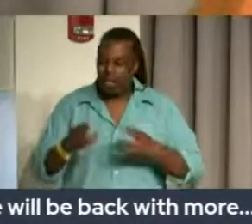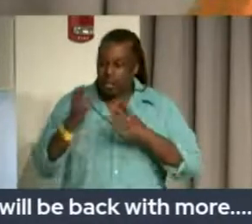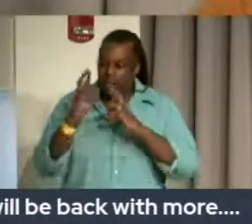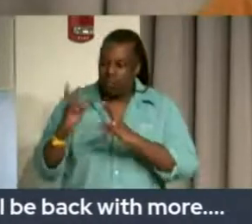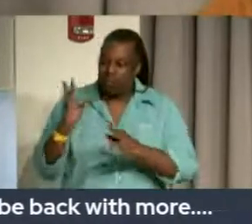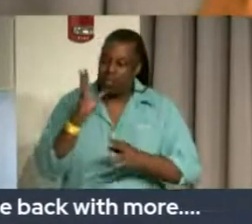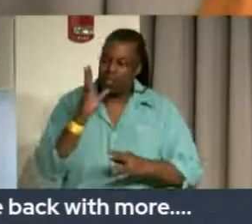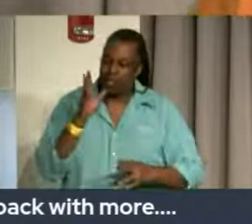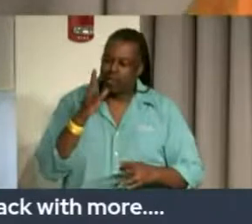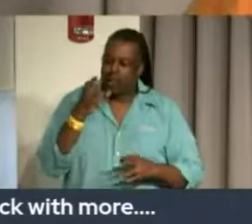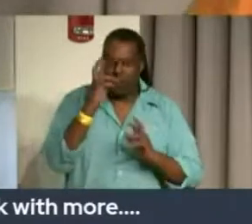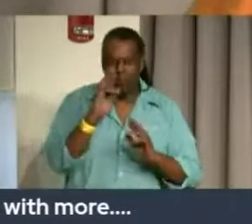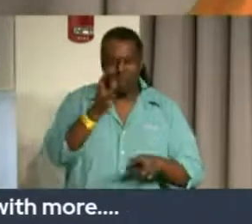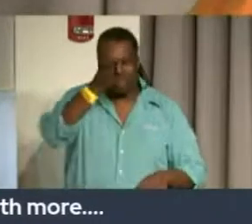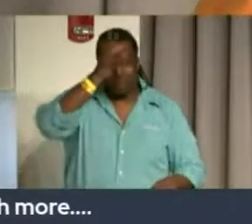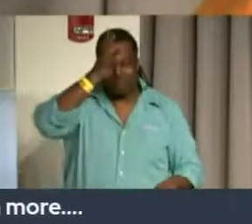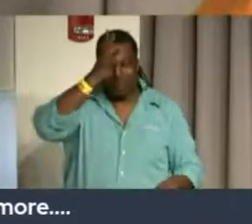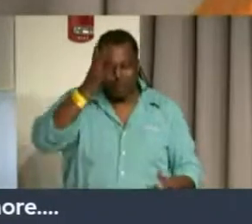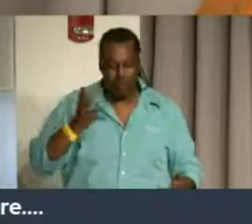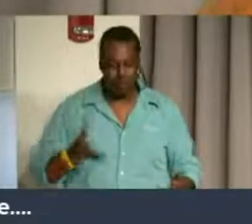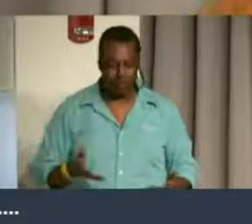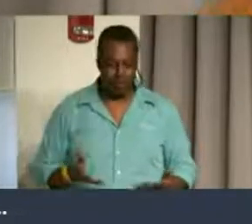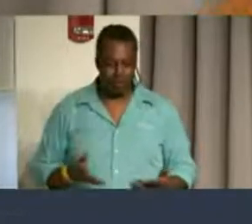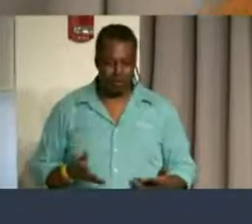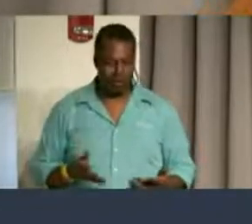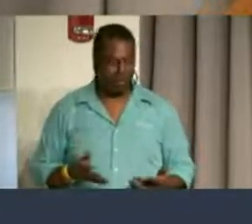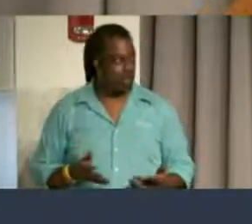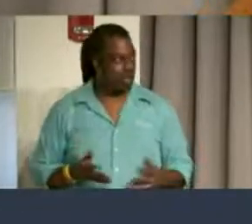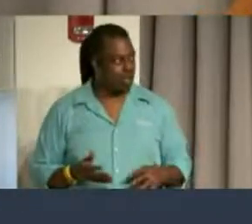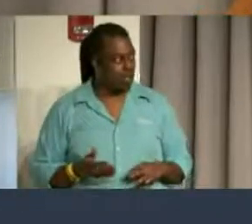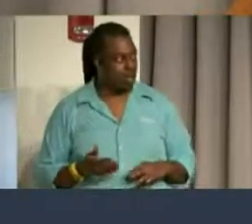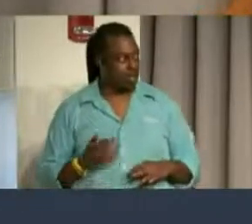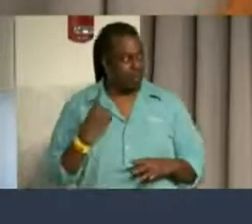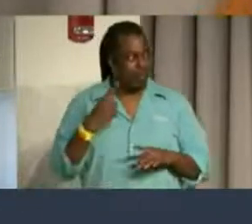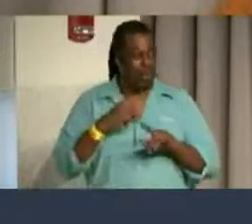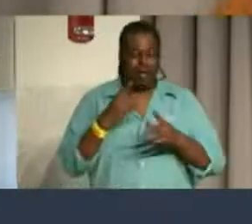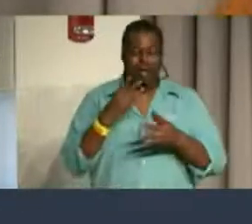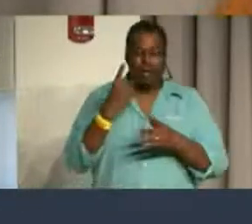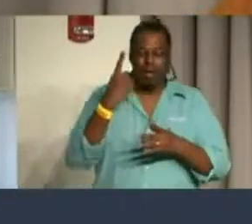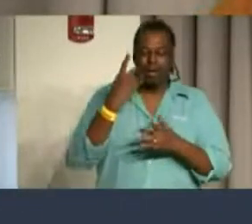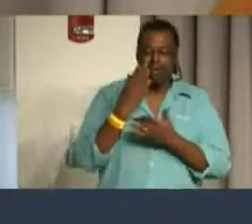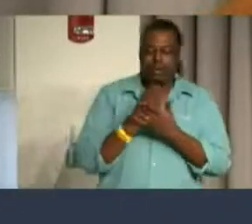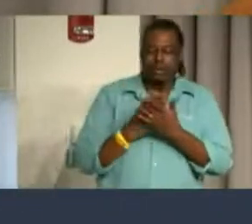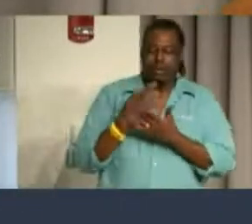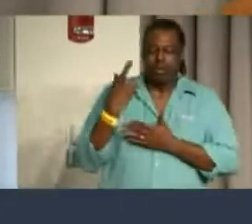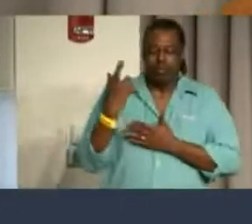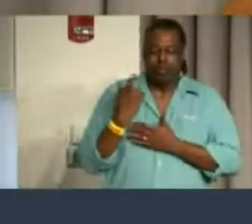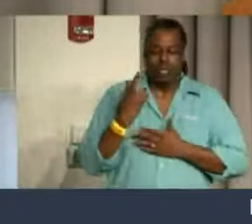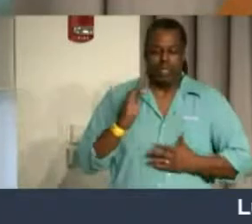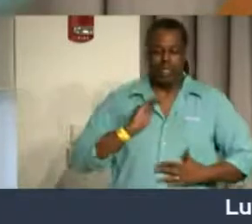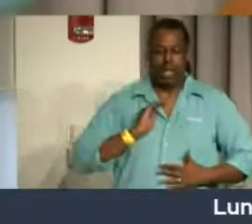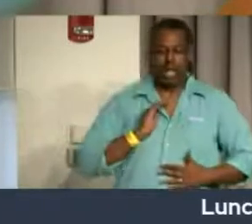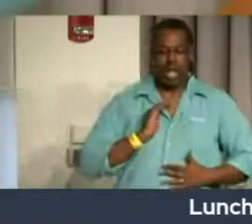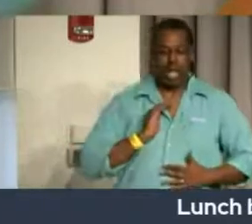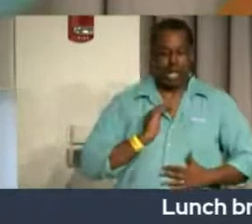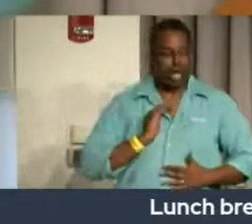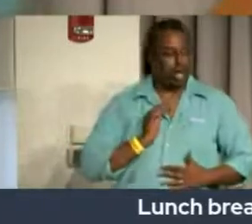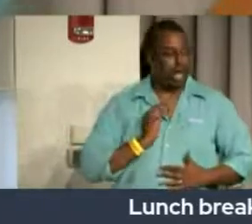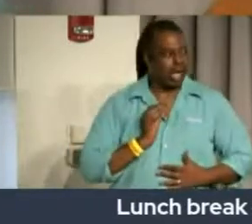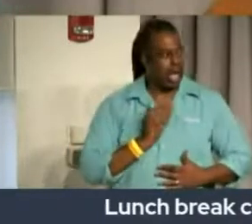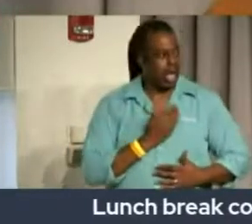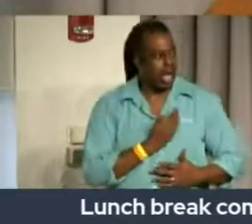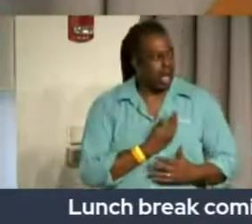mother, respect your father. But for some reason, our